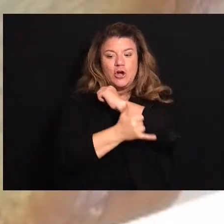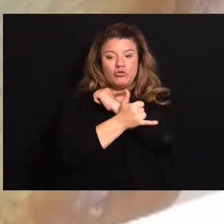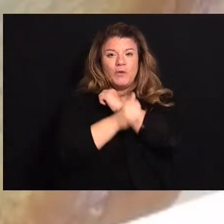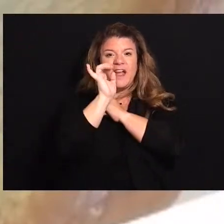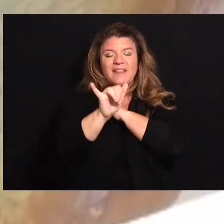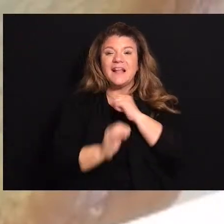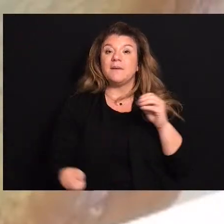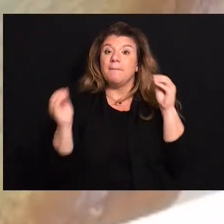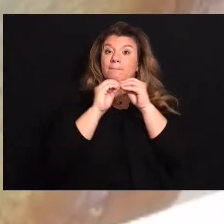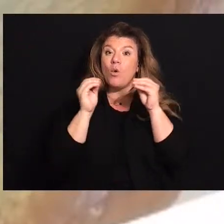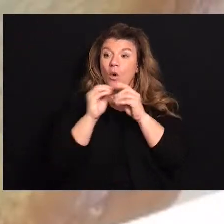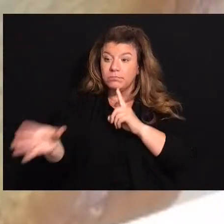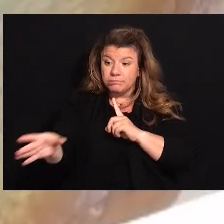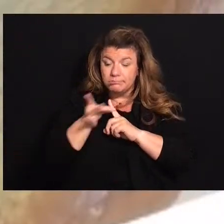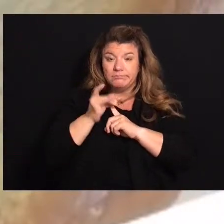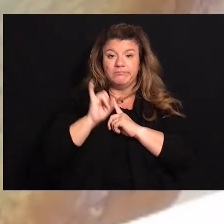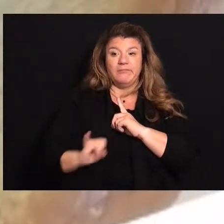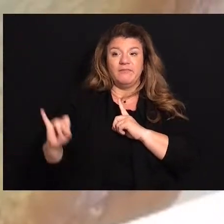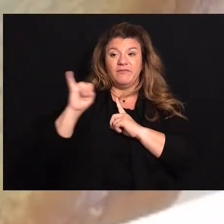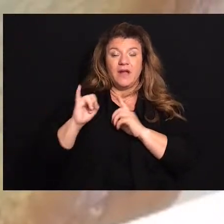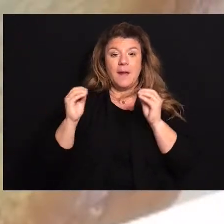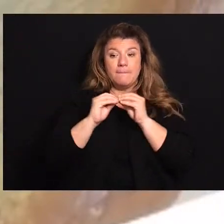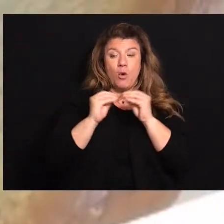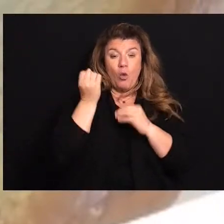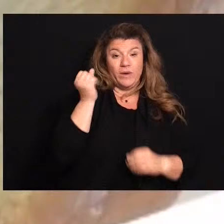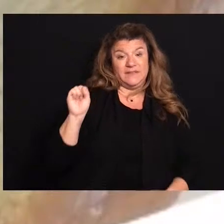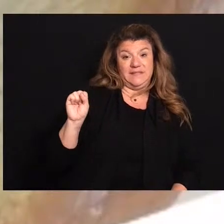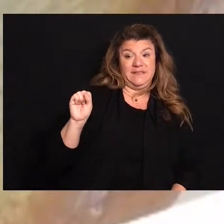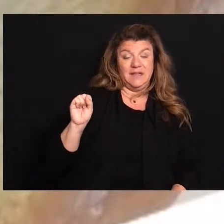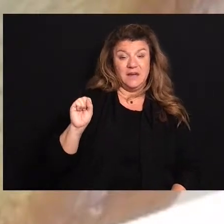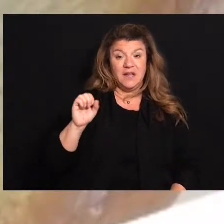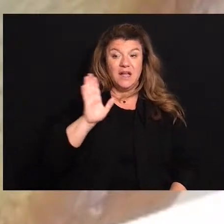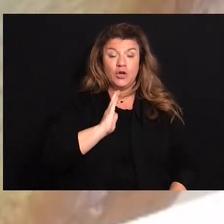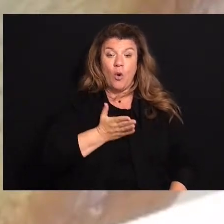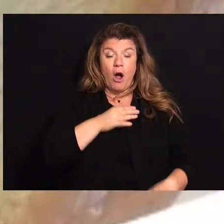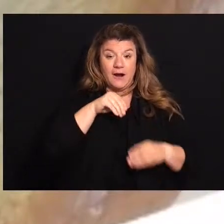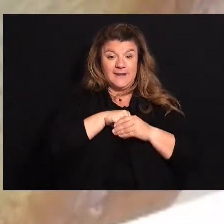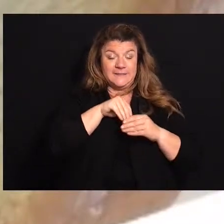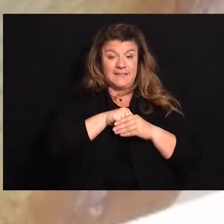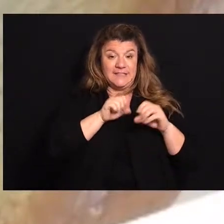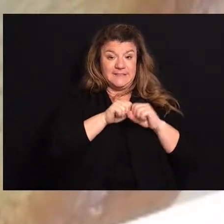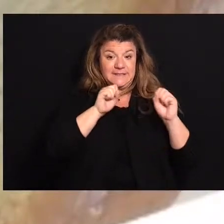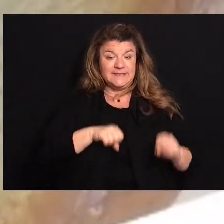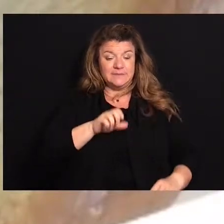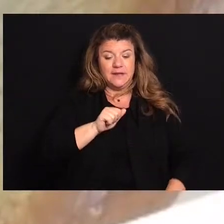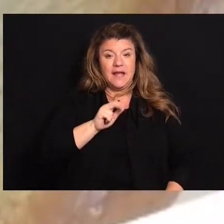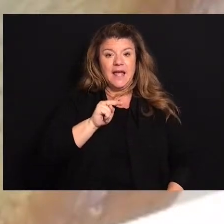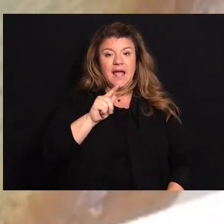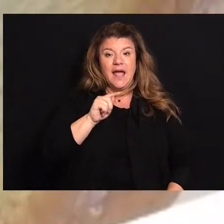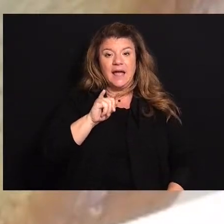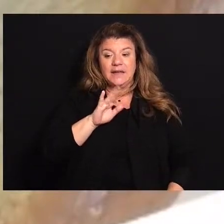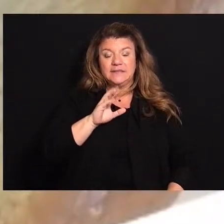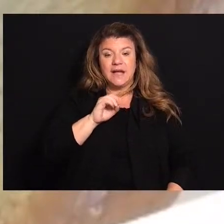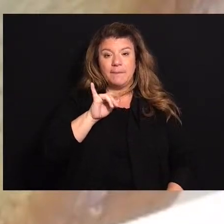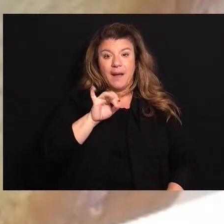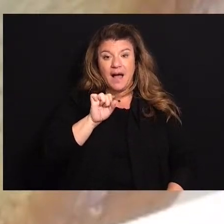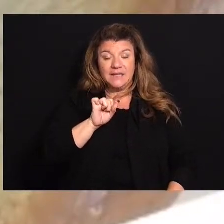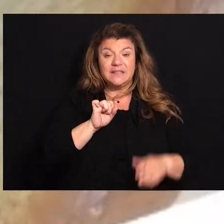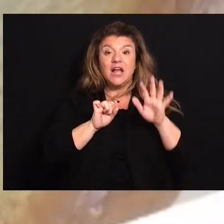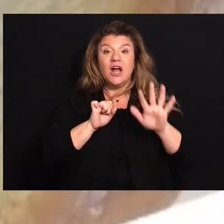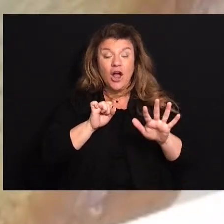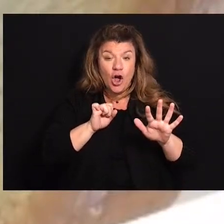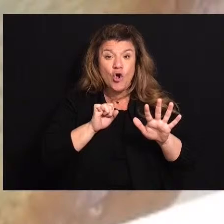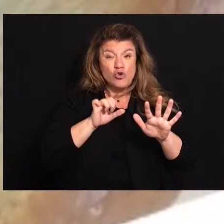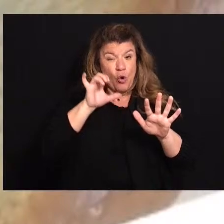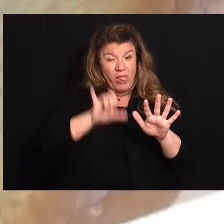more infectious and more resistant to our immune system's antibody effects. So we need to make sure